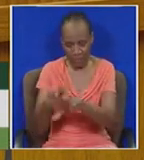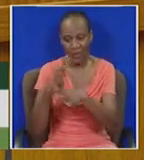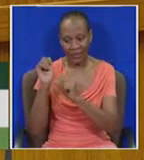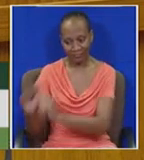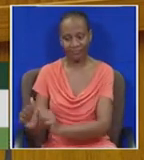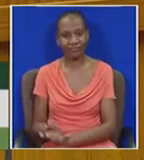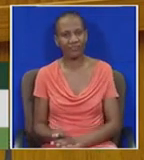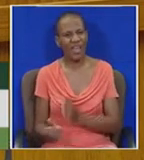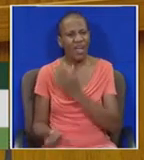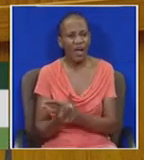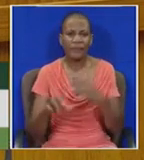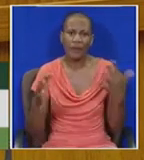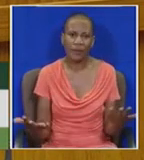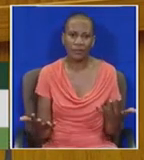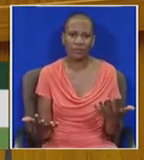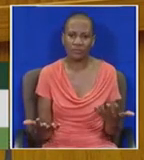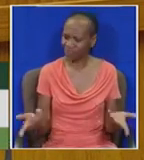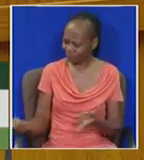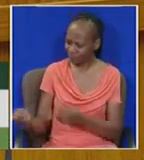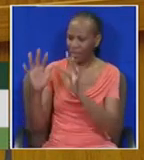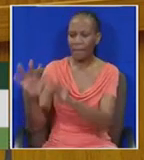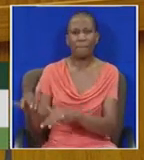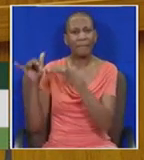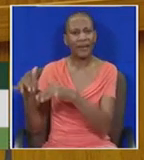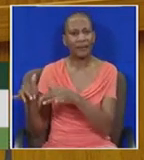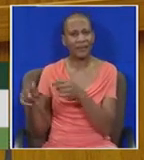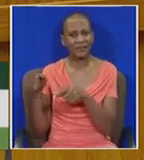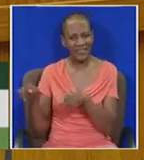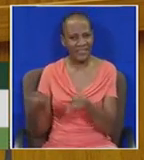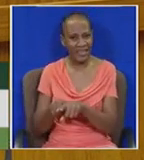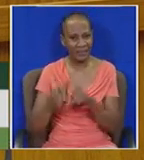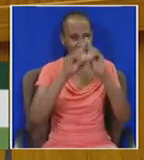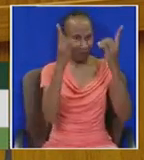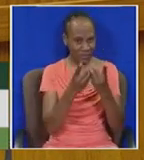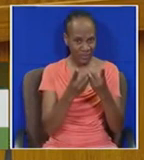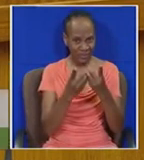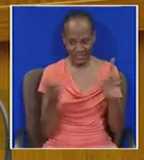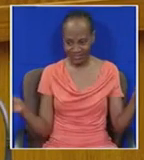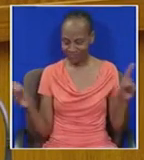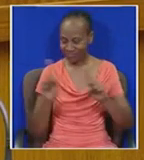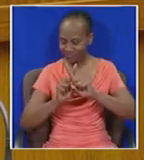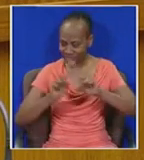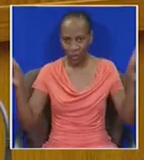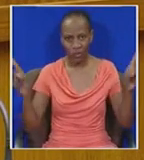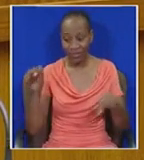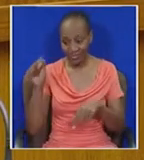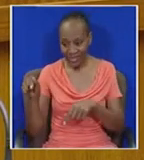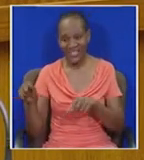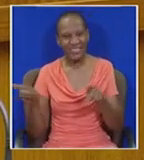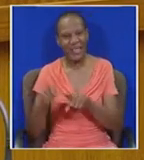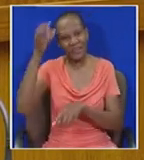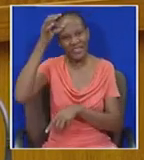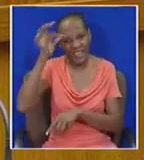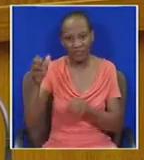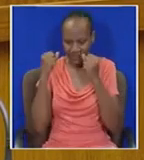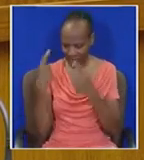happen, Parliament cannot continue to be treated as a government department, whilst it is an arm of state.